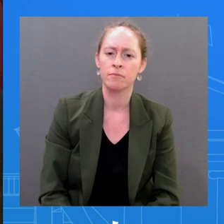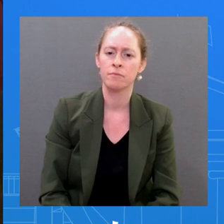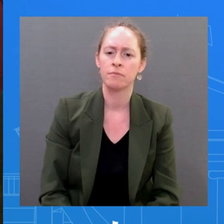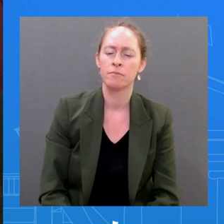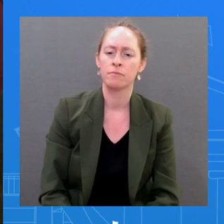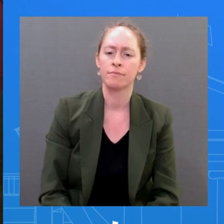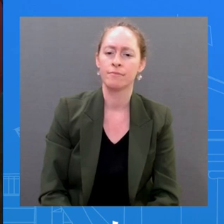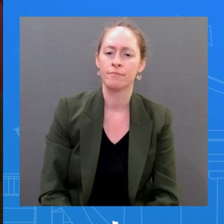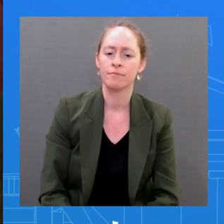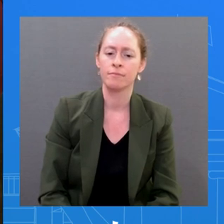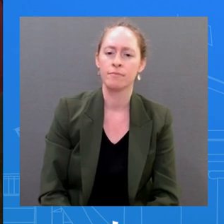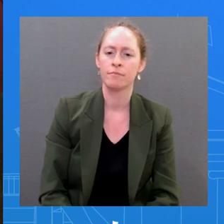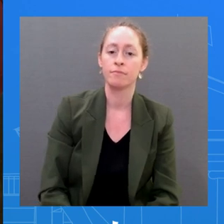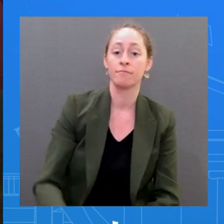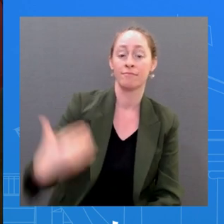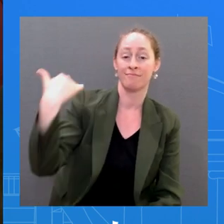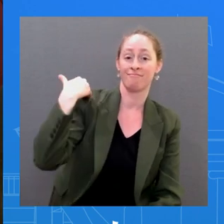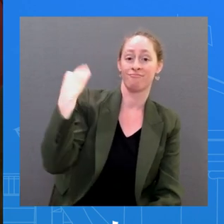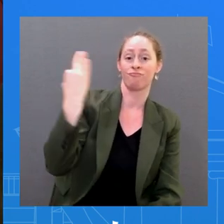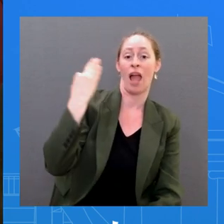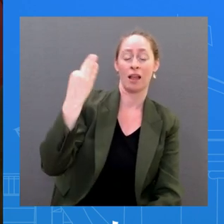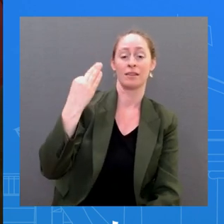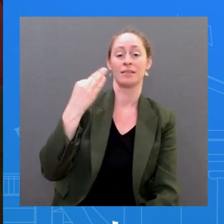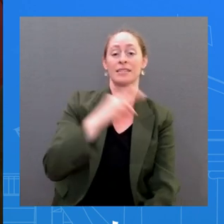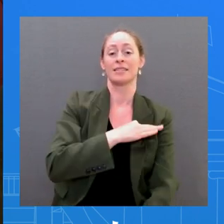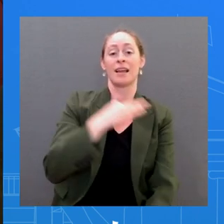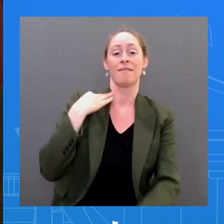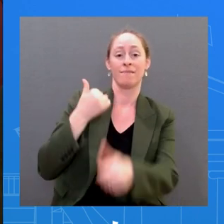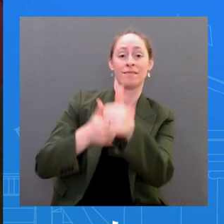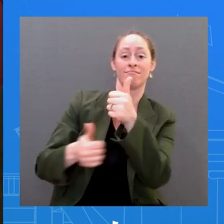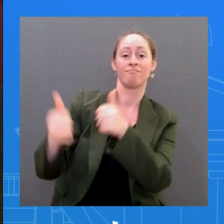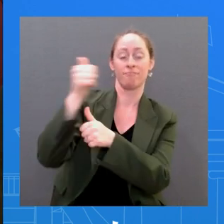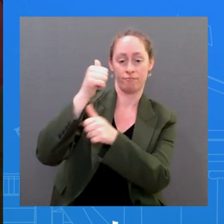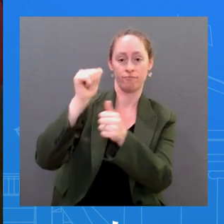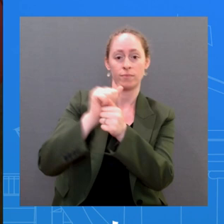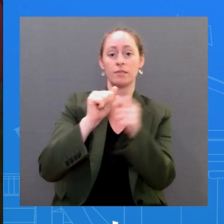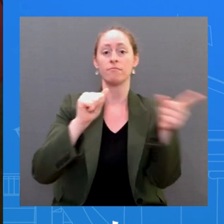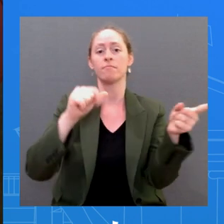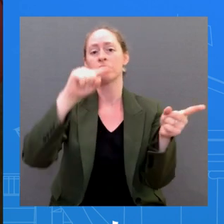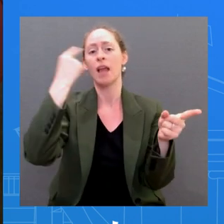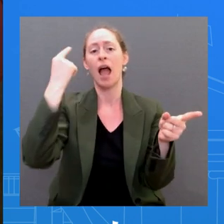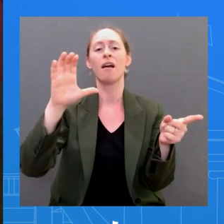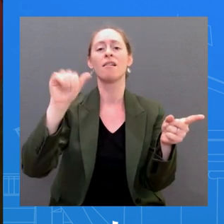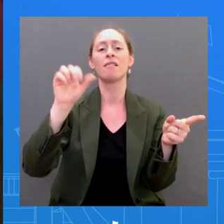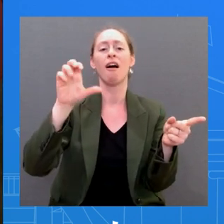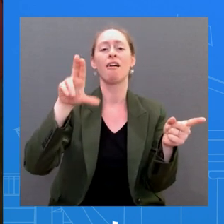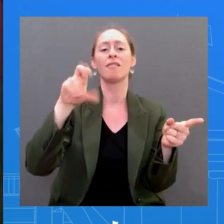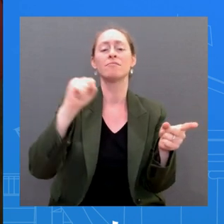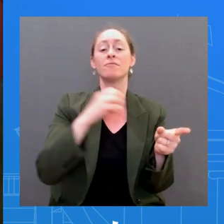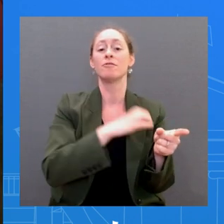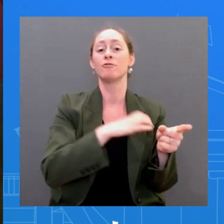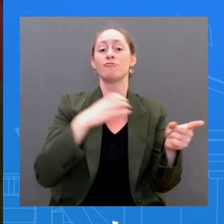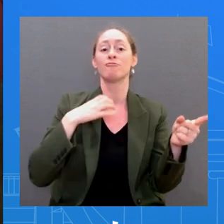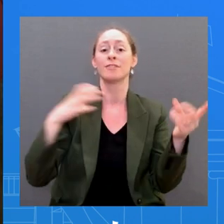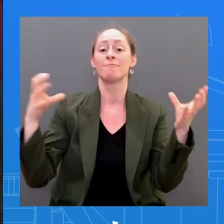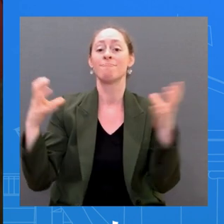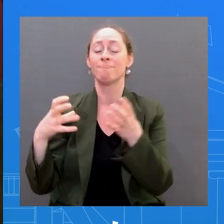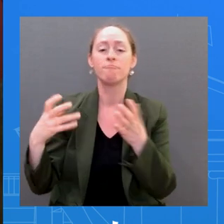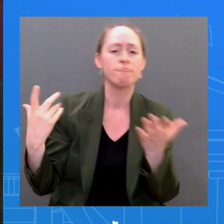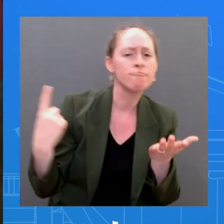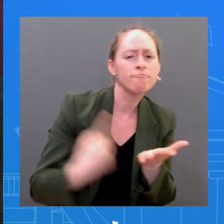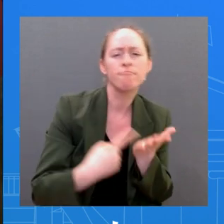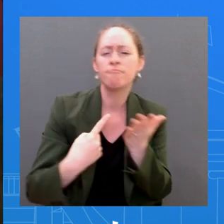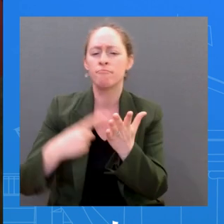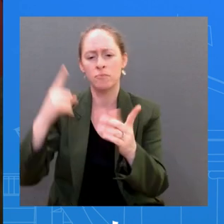Black Caucus to talk about some of the president's ideas for forgiving student debt. I'm wondering, what was the purpose of that meeting as the president considers